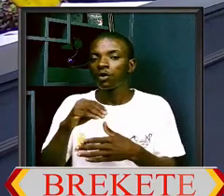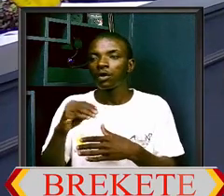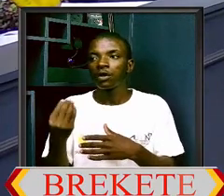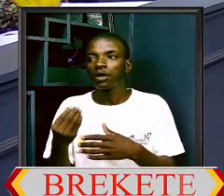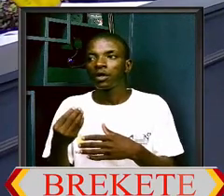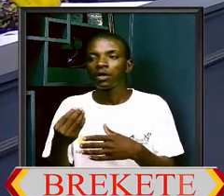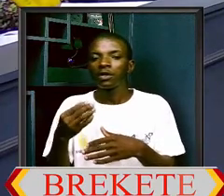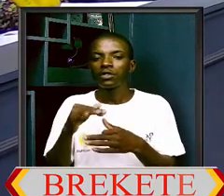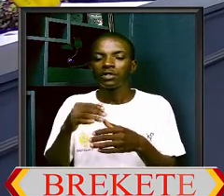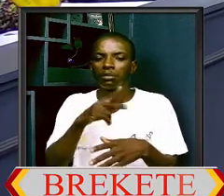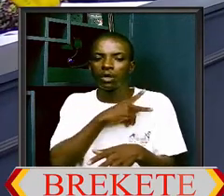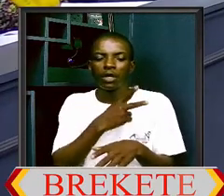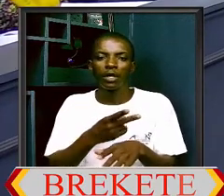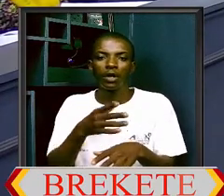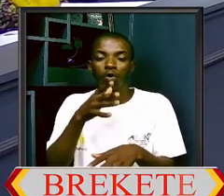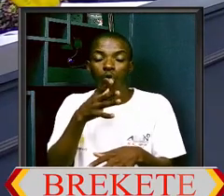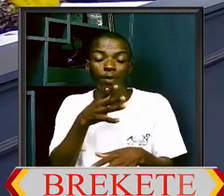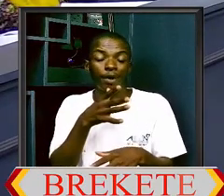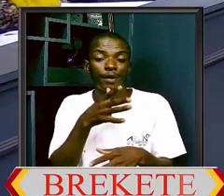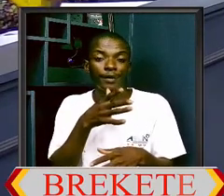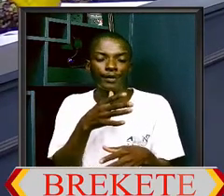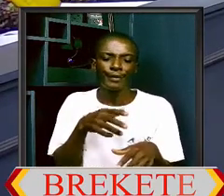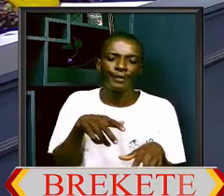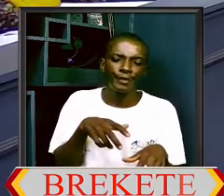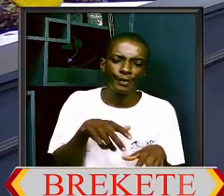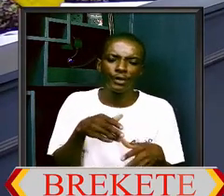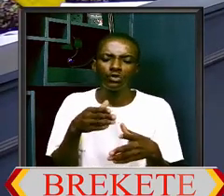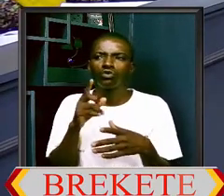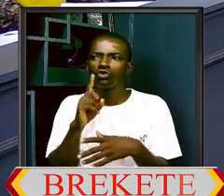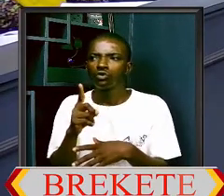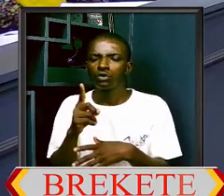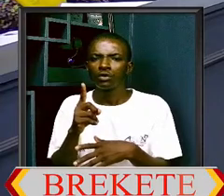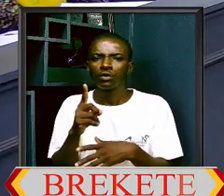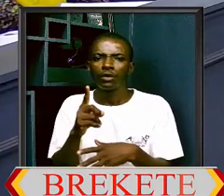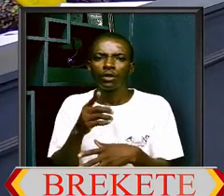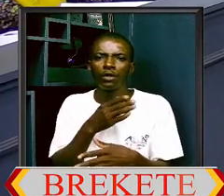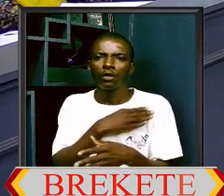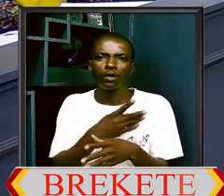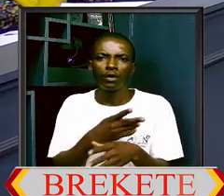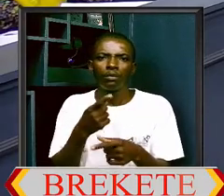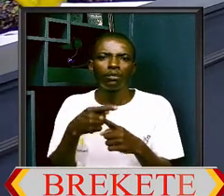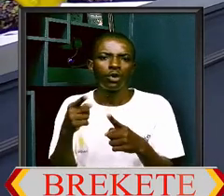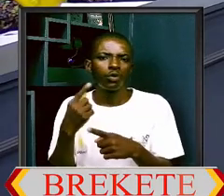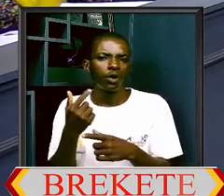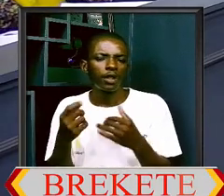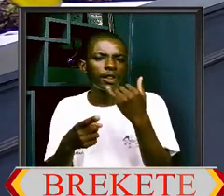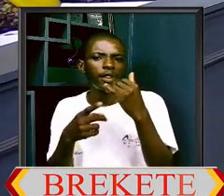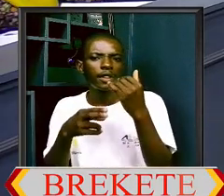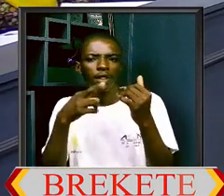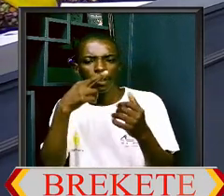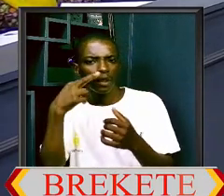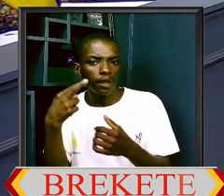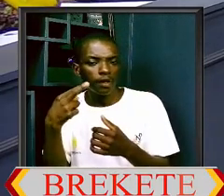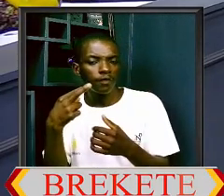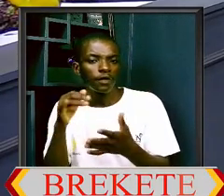pregnant woman some of them truly pregnancy but one useless